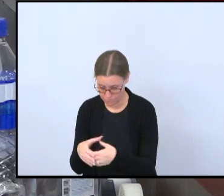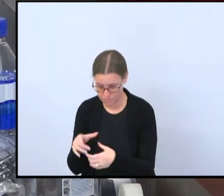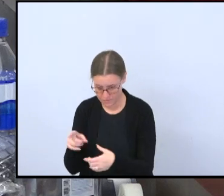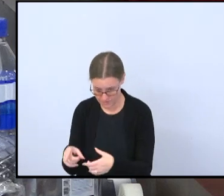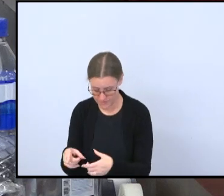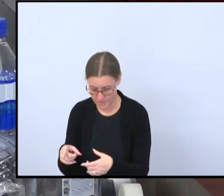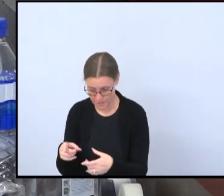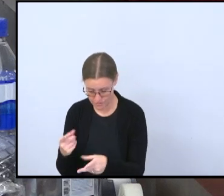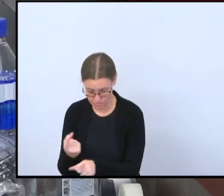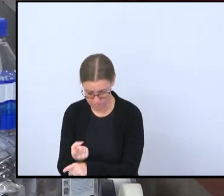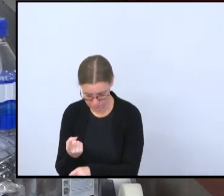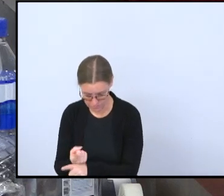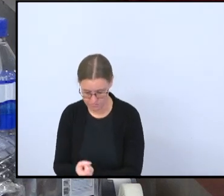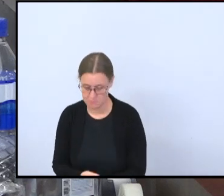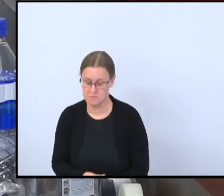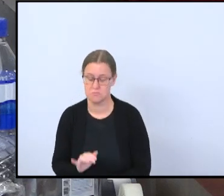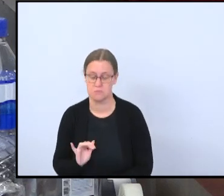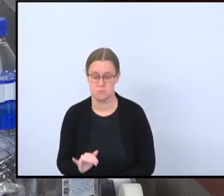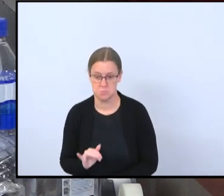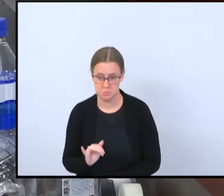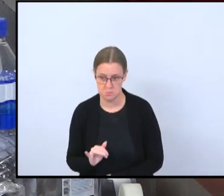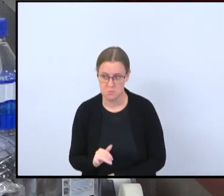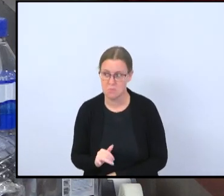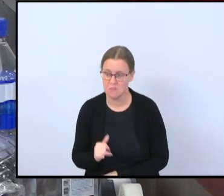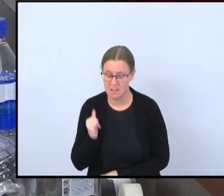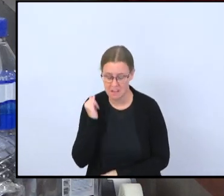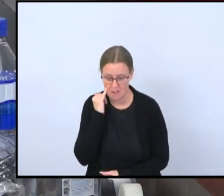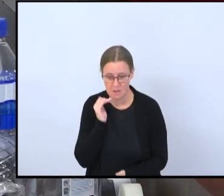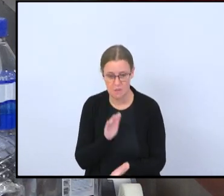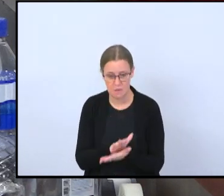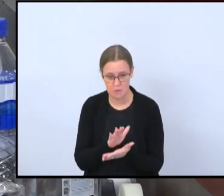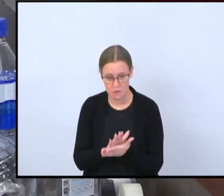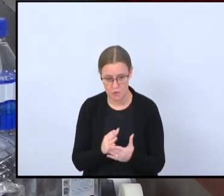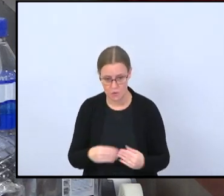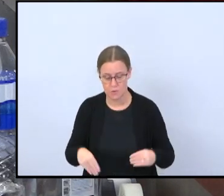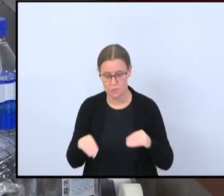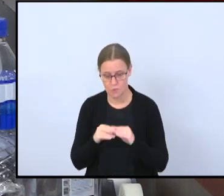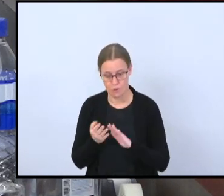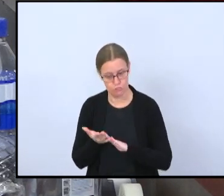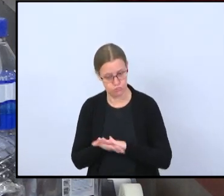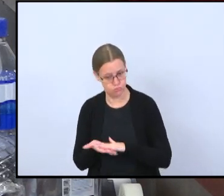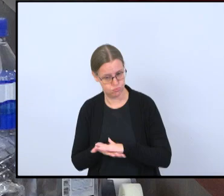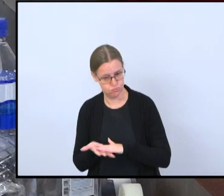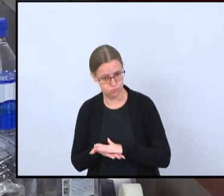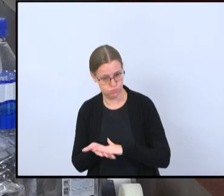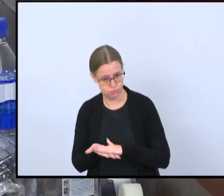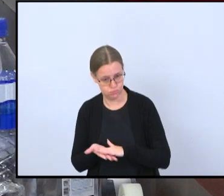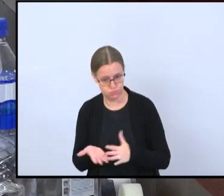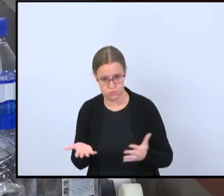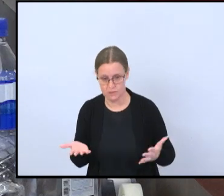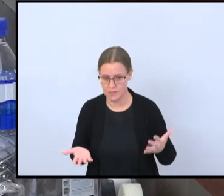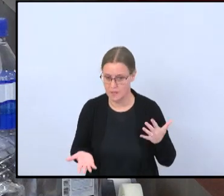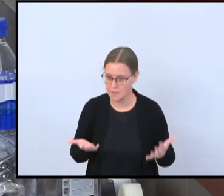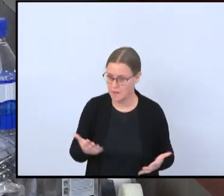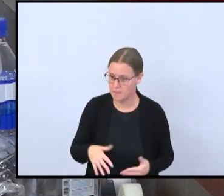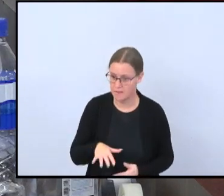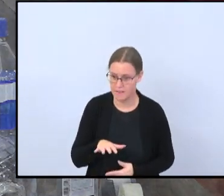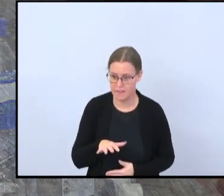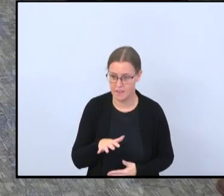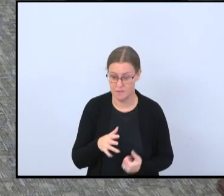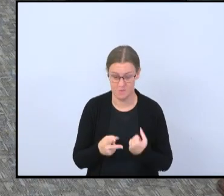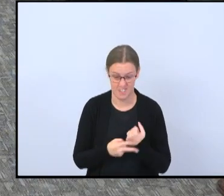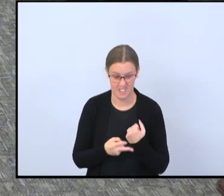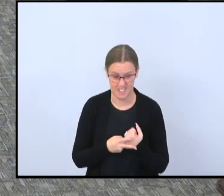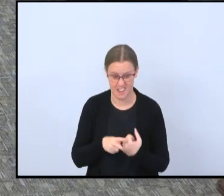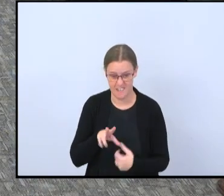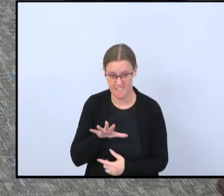and we have more efficient facilities that will then, when it's repaid, save us $500,000 a year